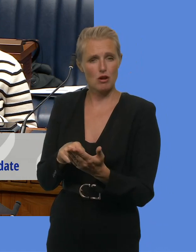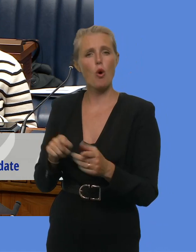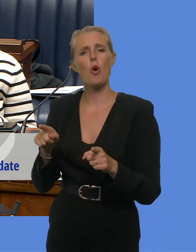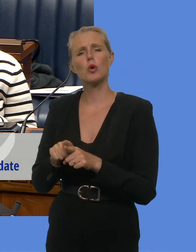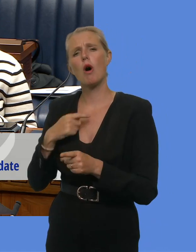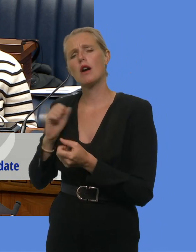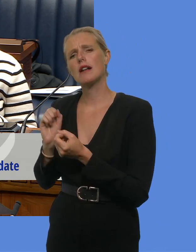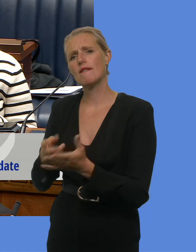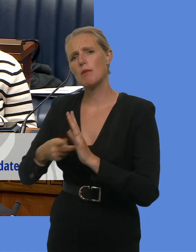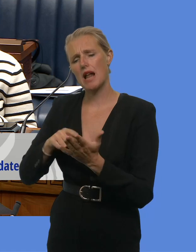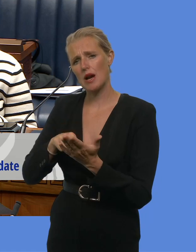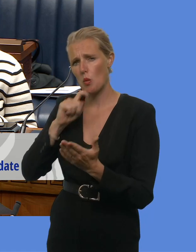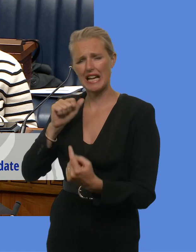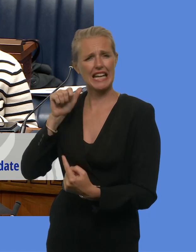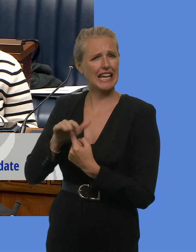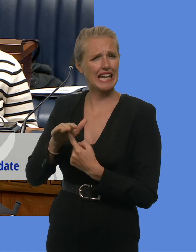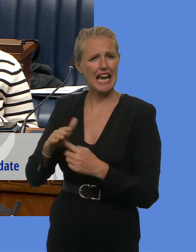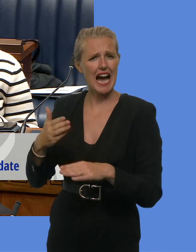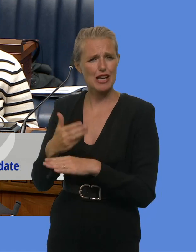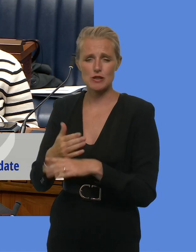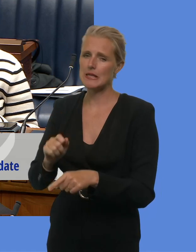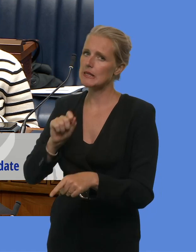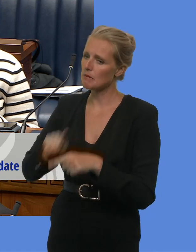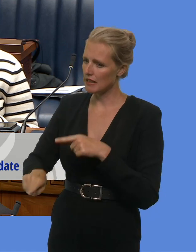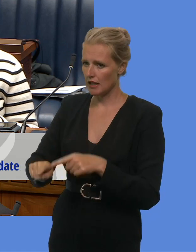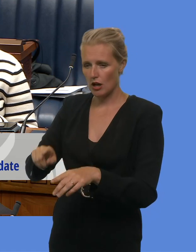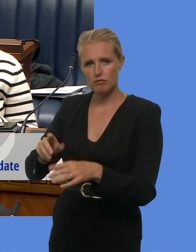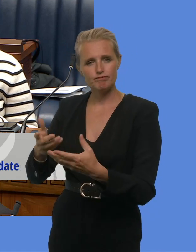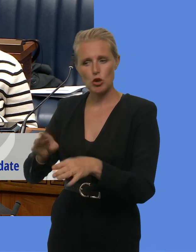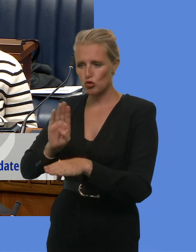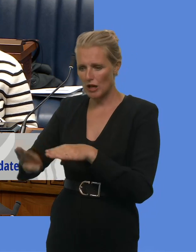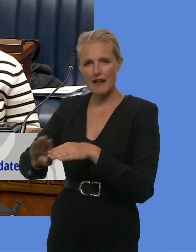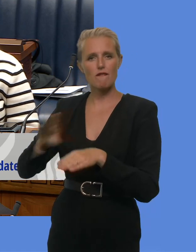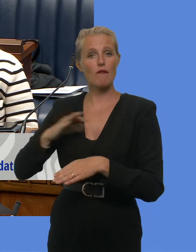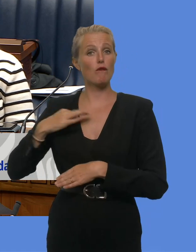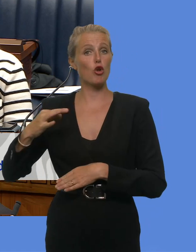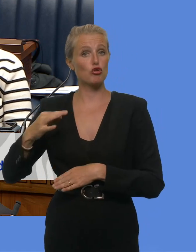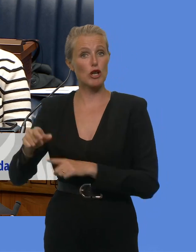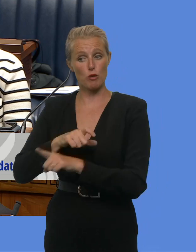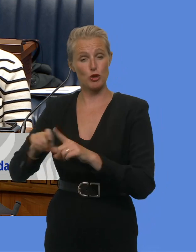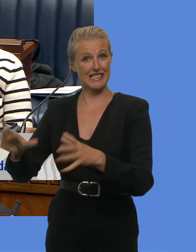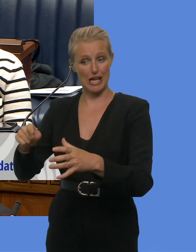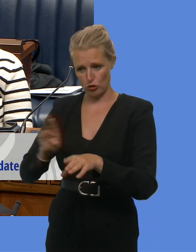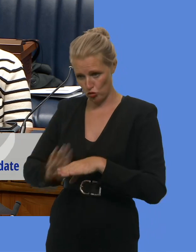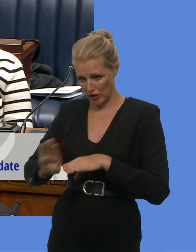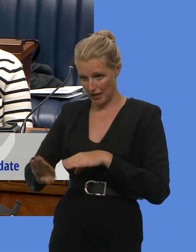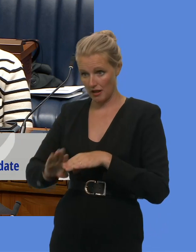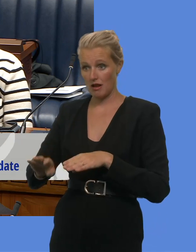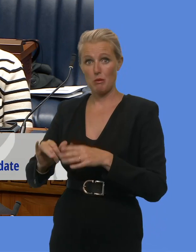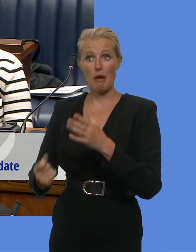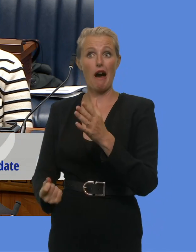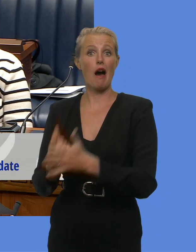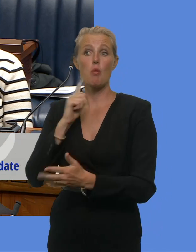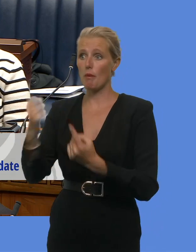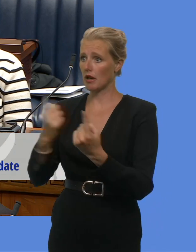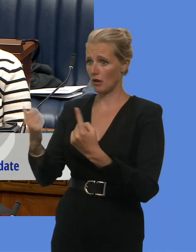be a number of key actions, particularly around training, support for the voluntary and community sector, to work with women who find themselves